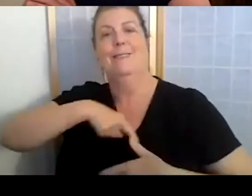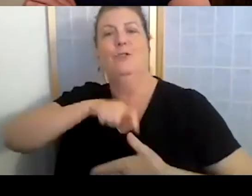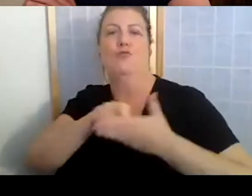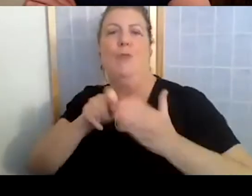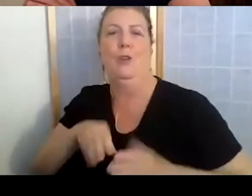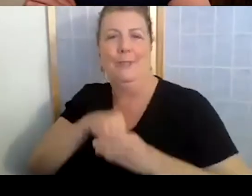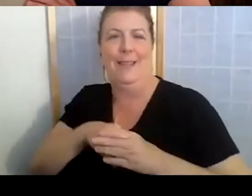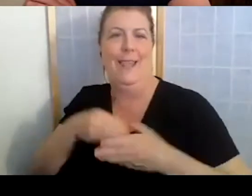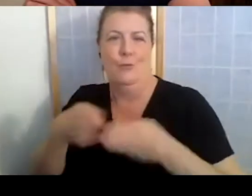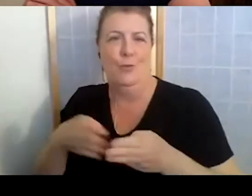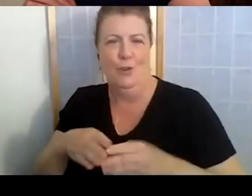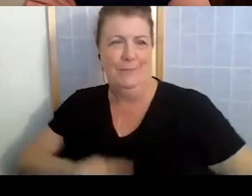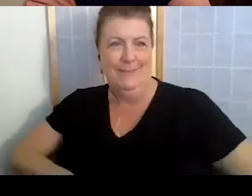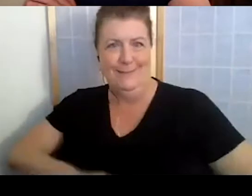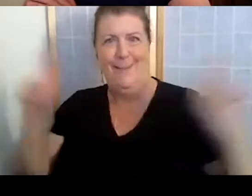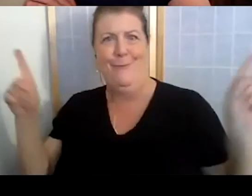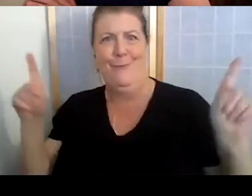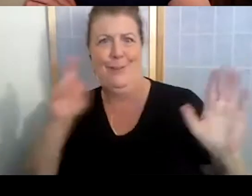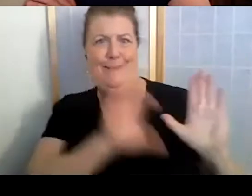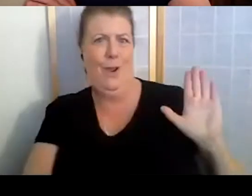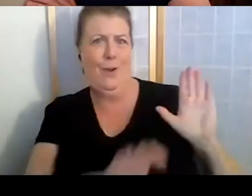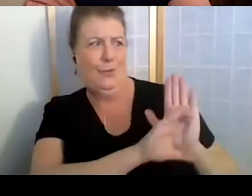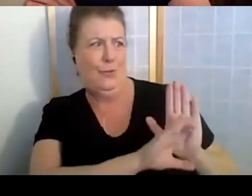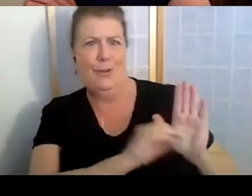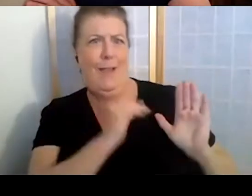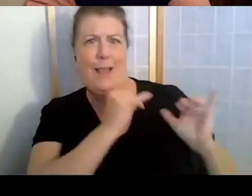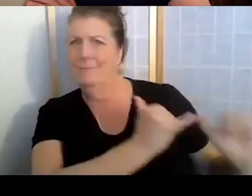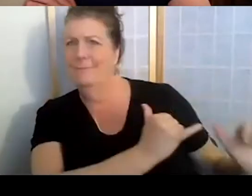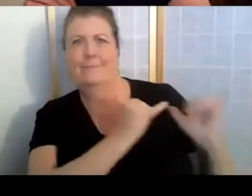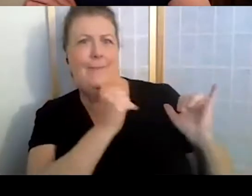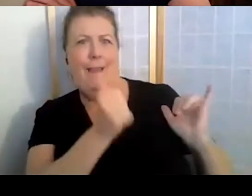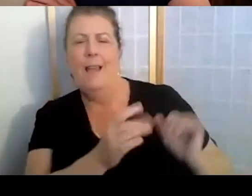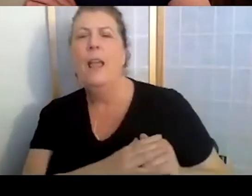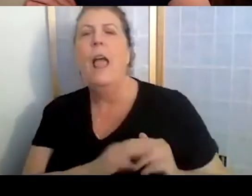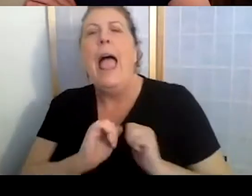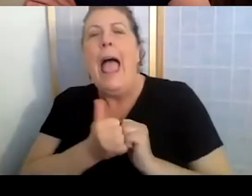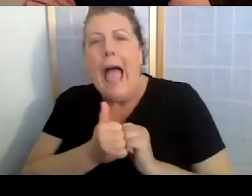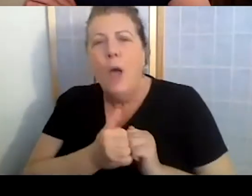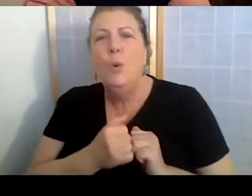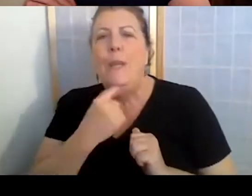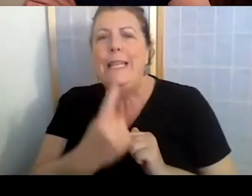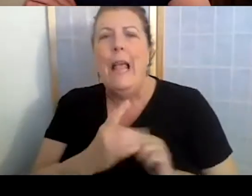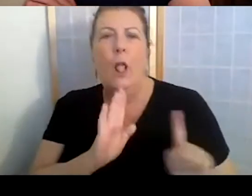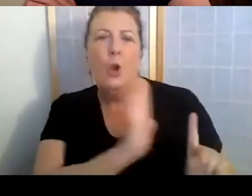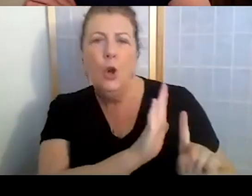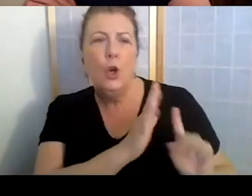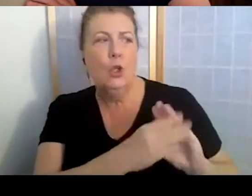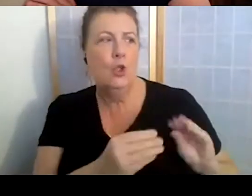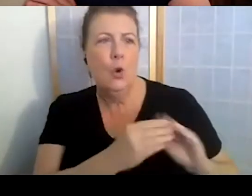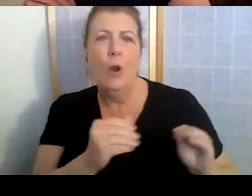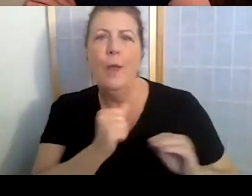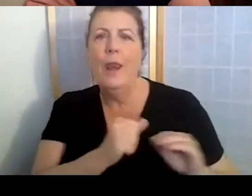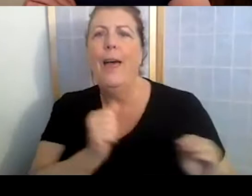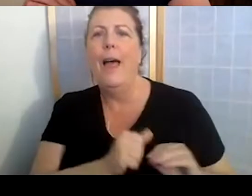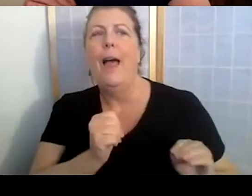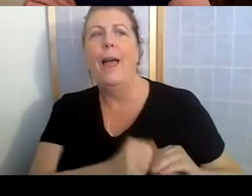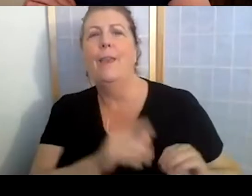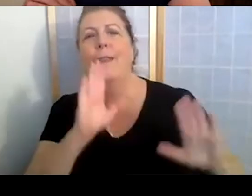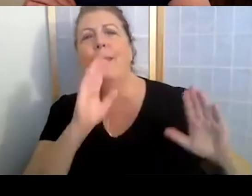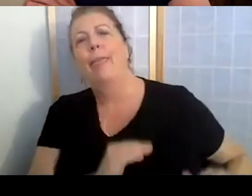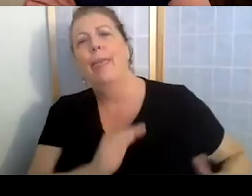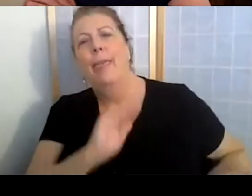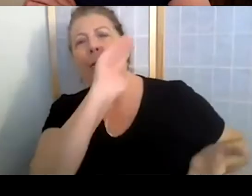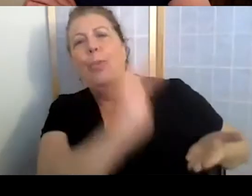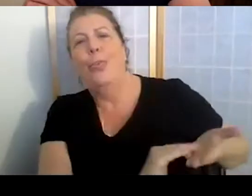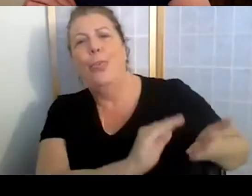figure out how can we tell her story in a way that we don't write her off? Yep. And how can we make her a